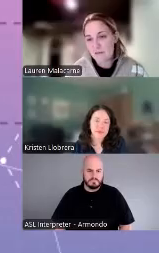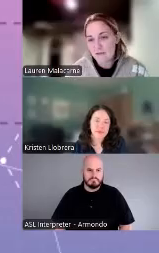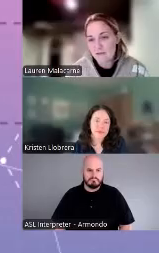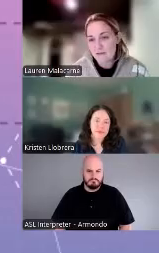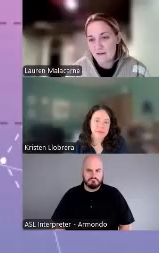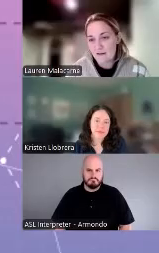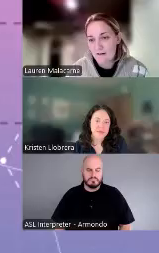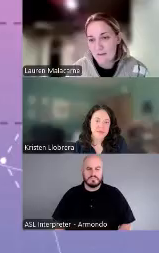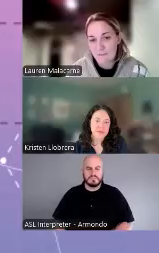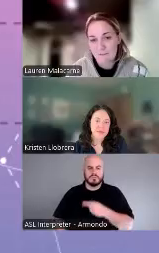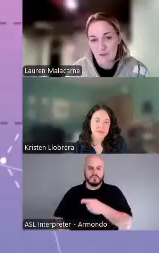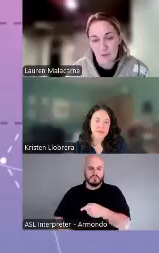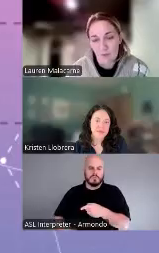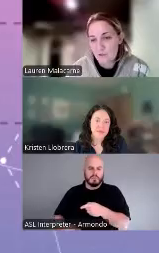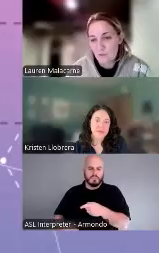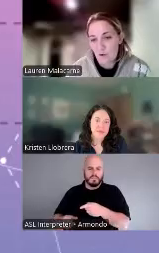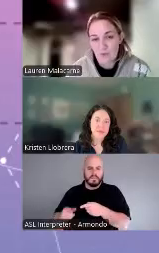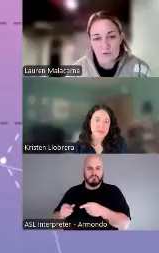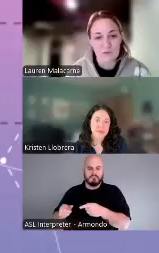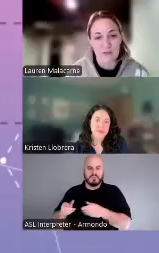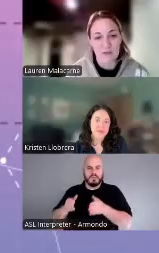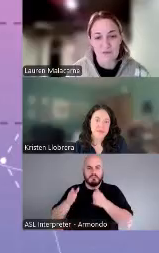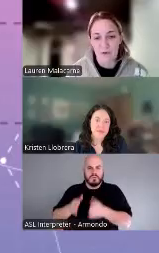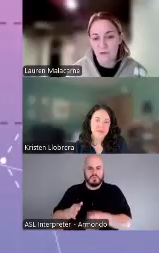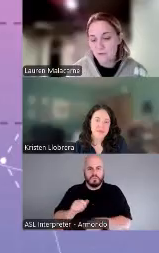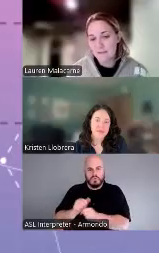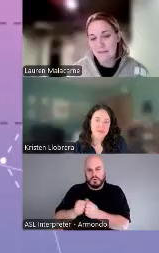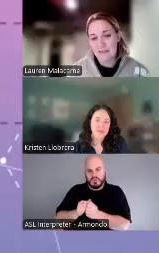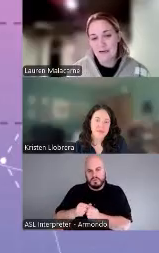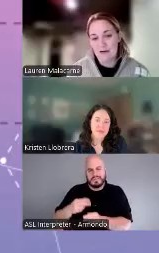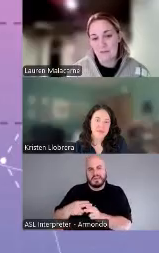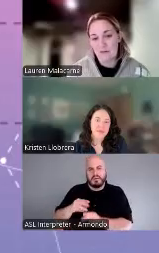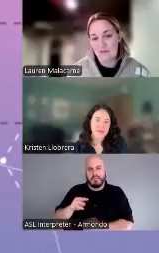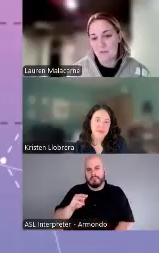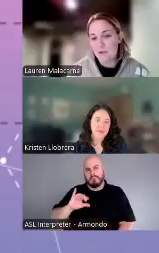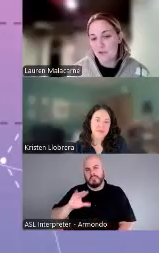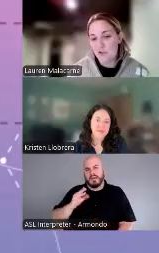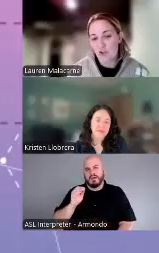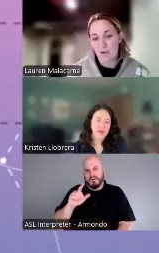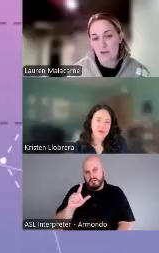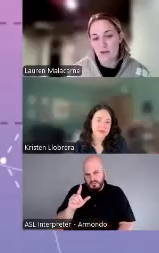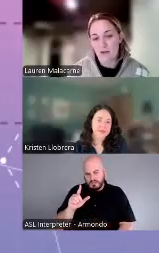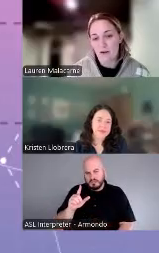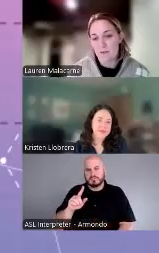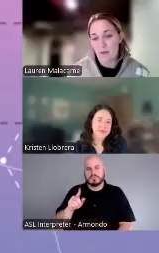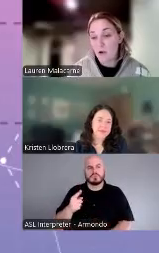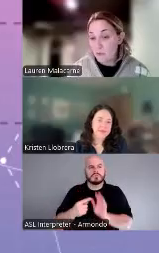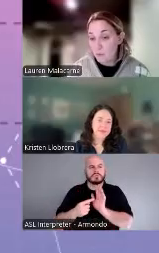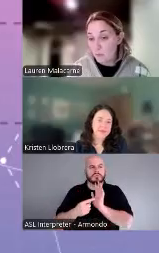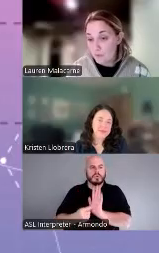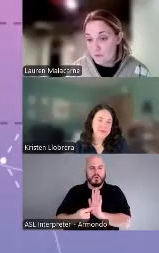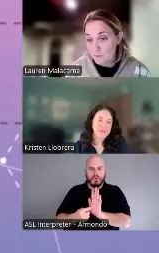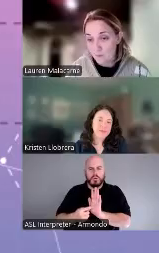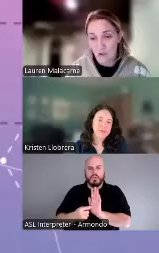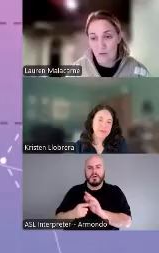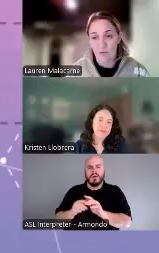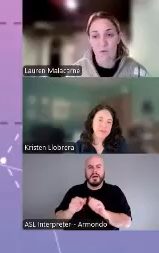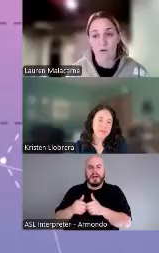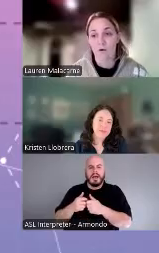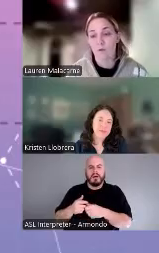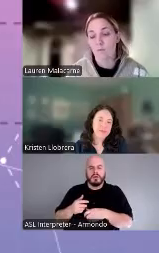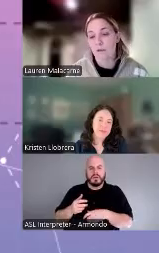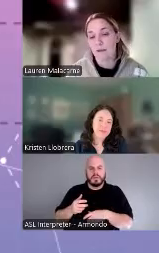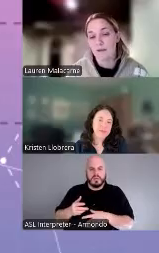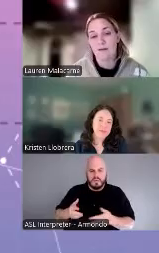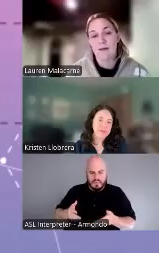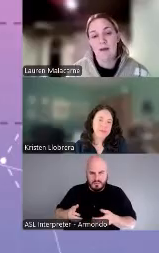So this is a person we work with whose name is Michael, and simply just showing how he propels his wheelchair with one